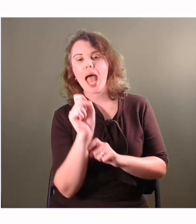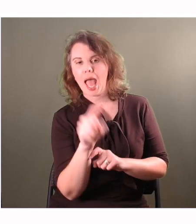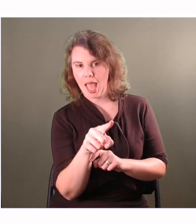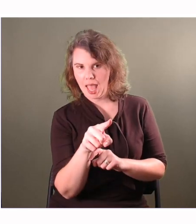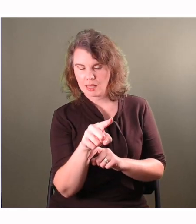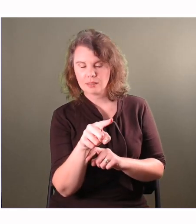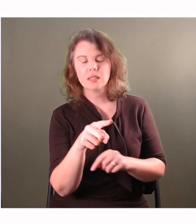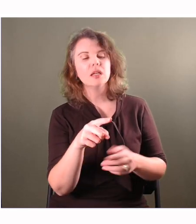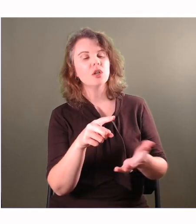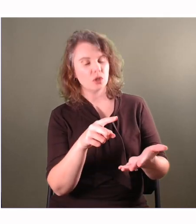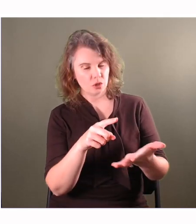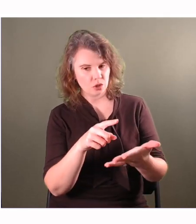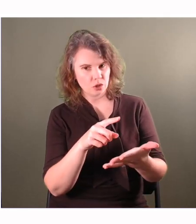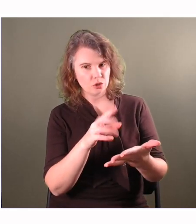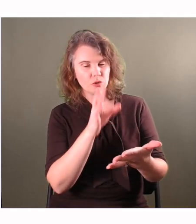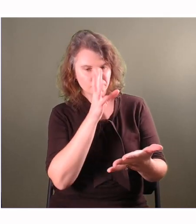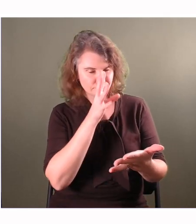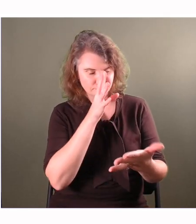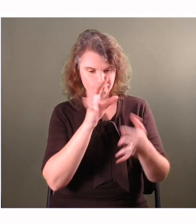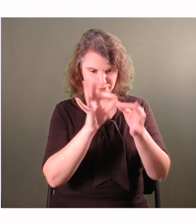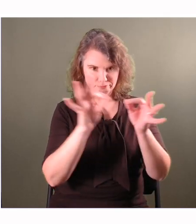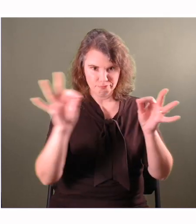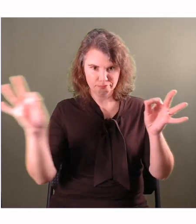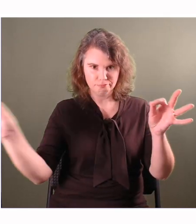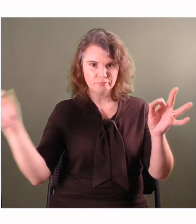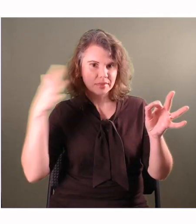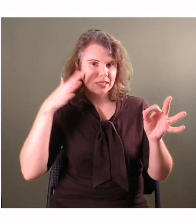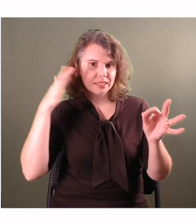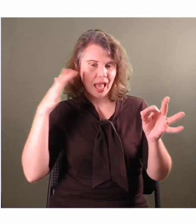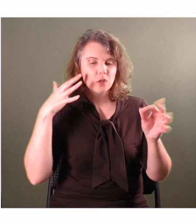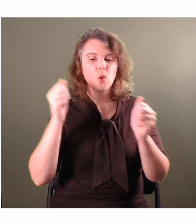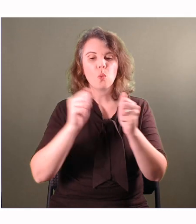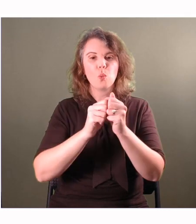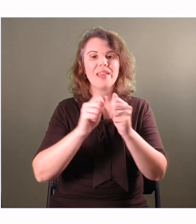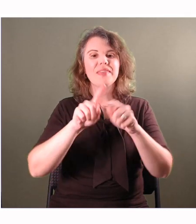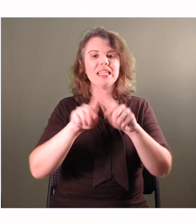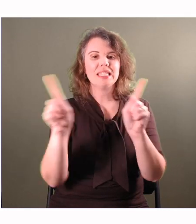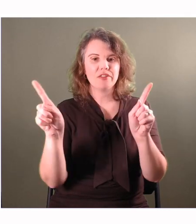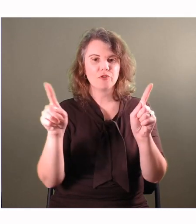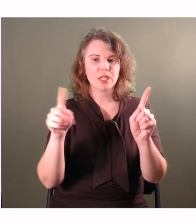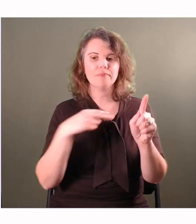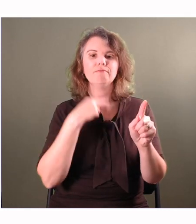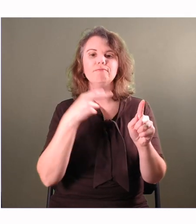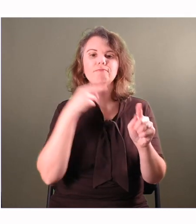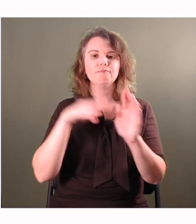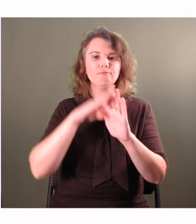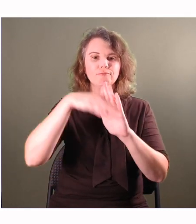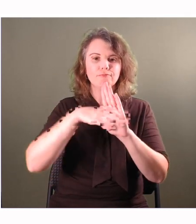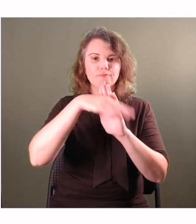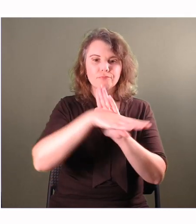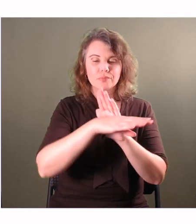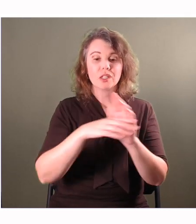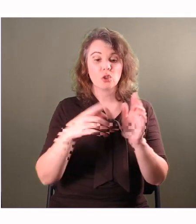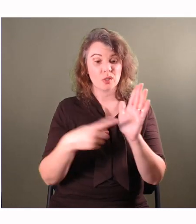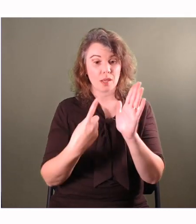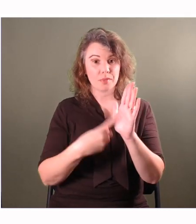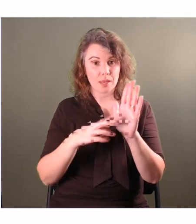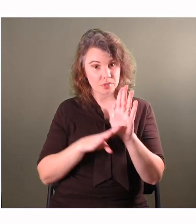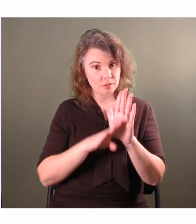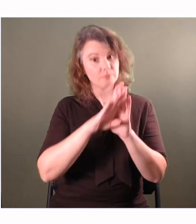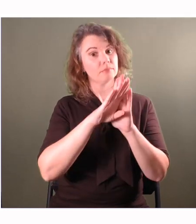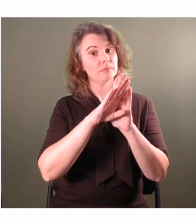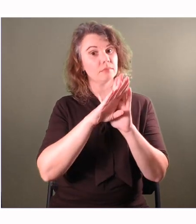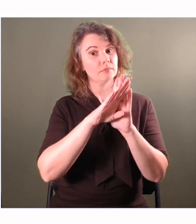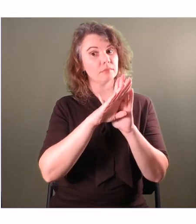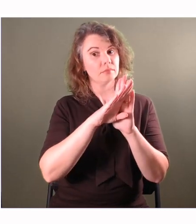we asked people to say strings of these syllables with different tones. So sometimes they had to use a